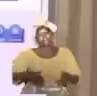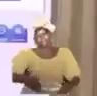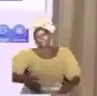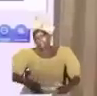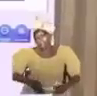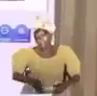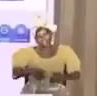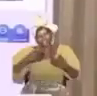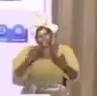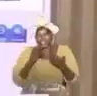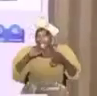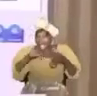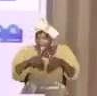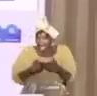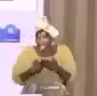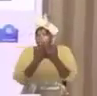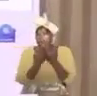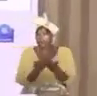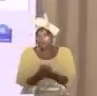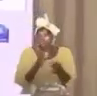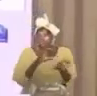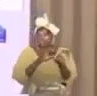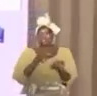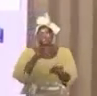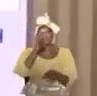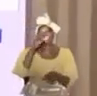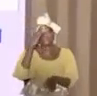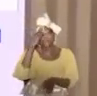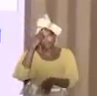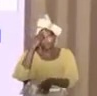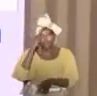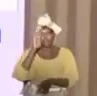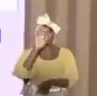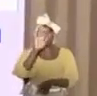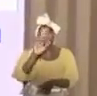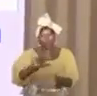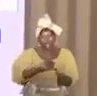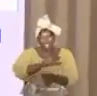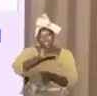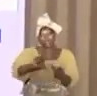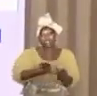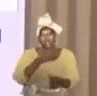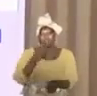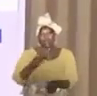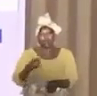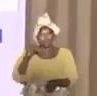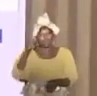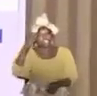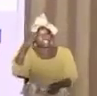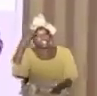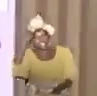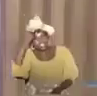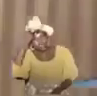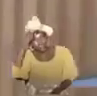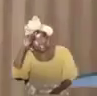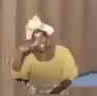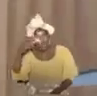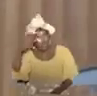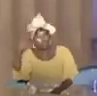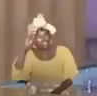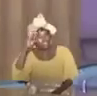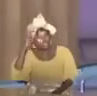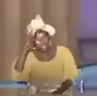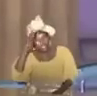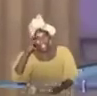ignorant in. How do you know your areas of ignorance? The areas where darkness thrives. The area where pain exists. The